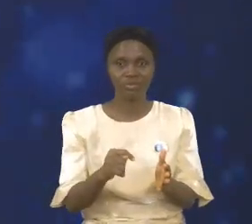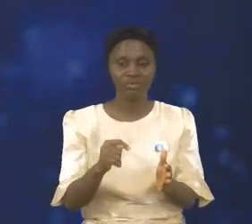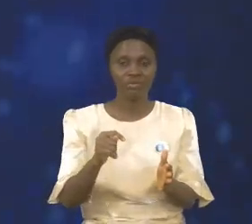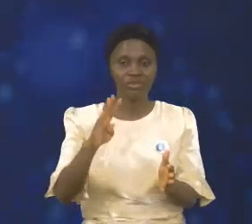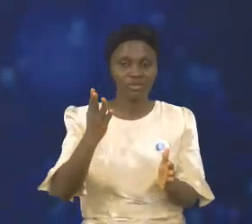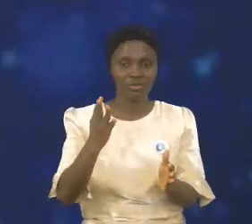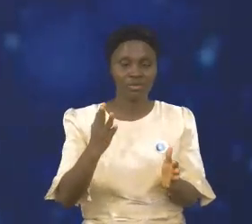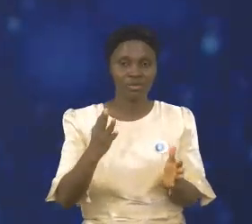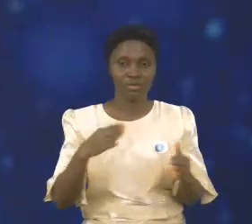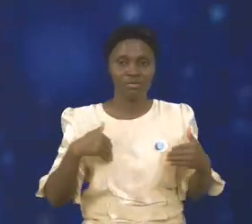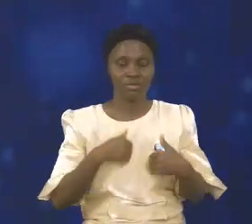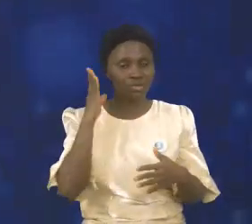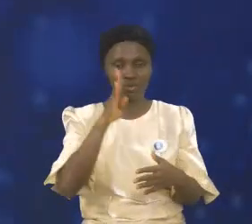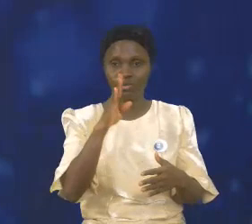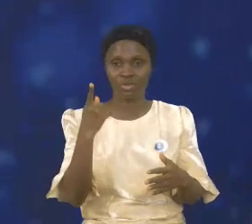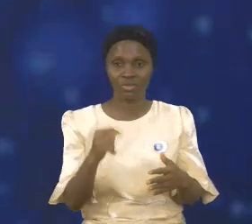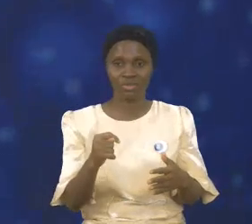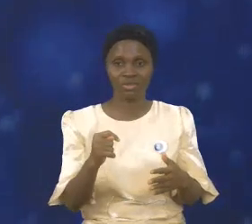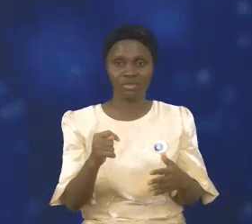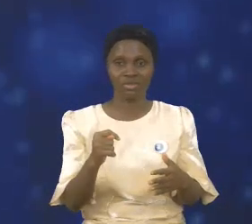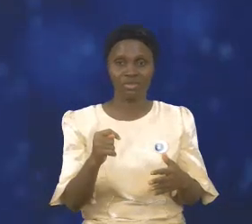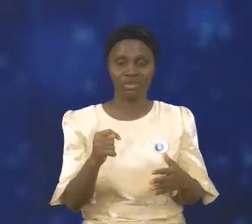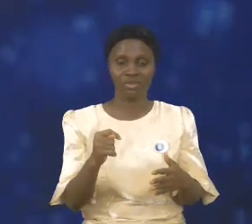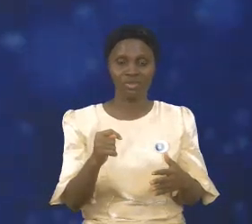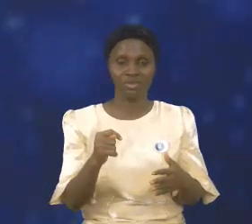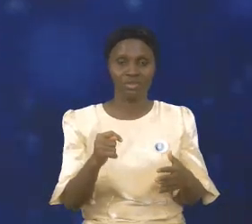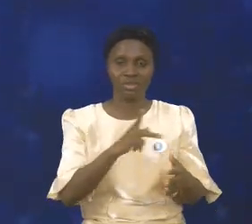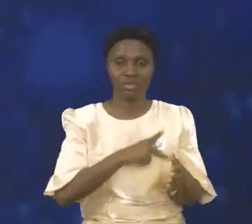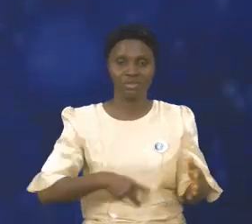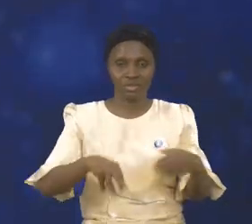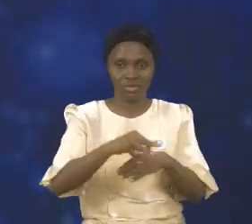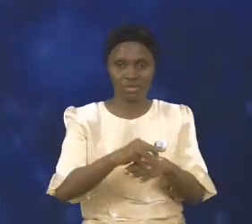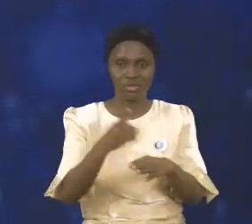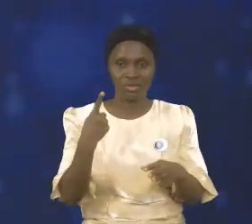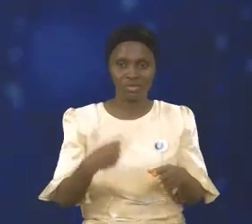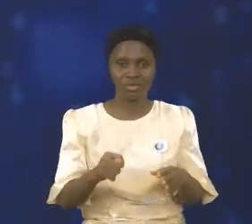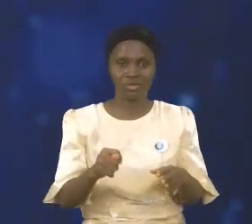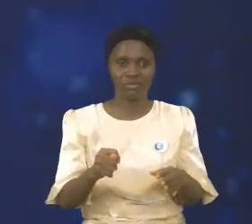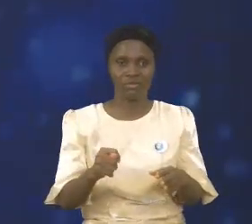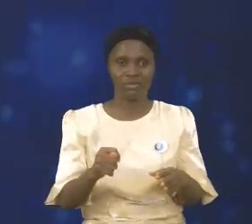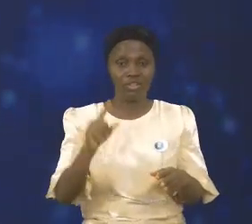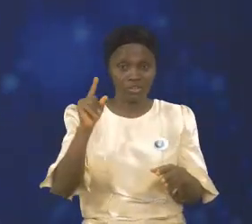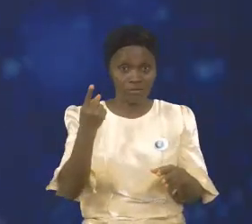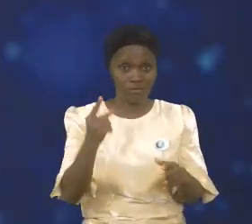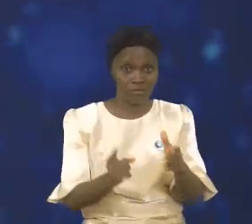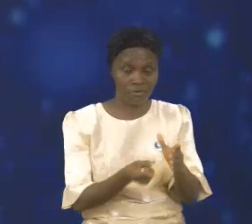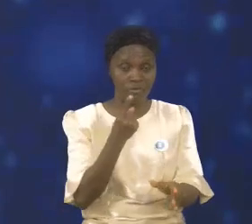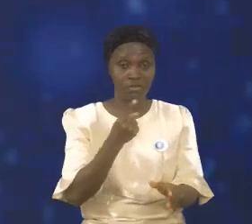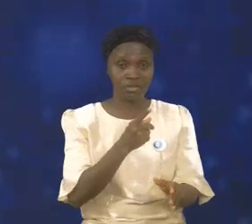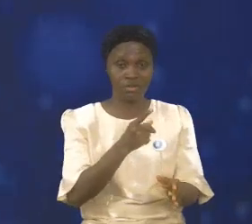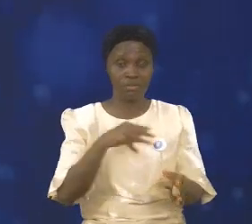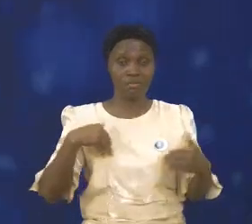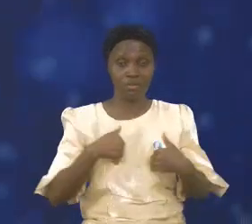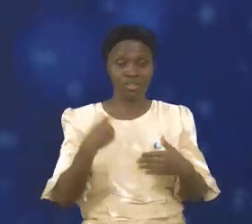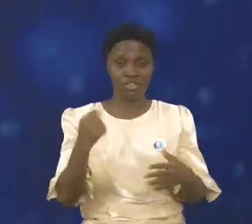fourth kingdom. The beast, the kingdom. The first beast, the first kingdom. The